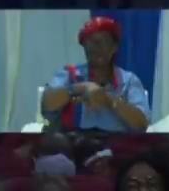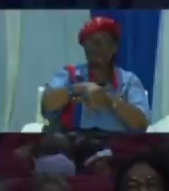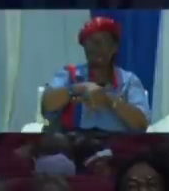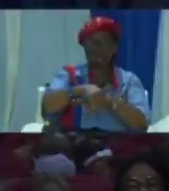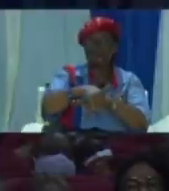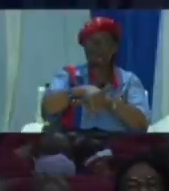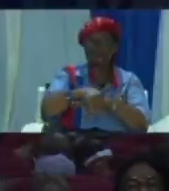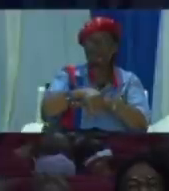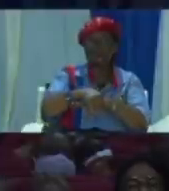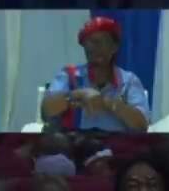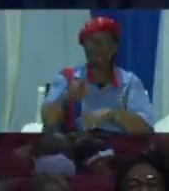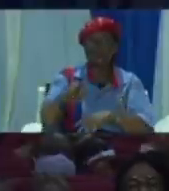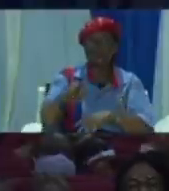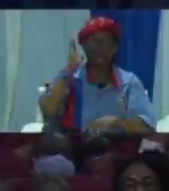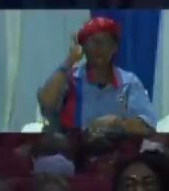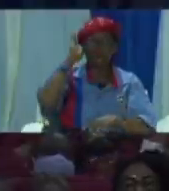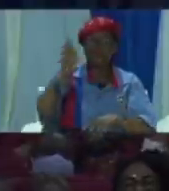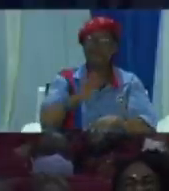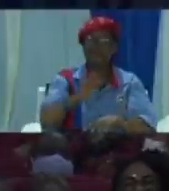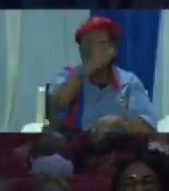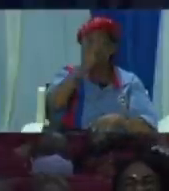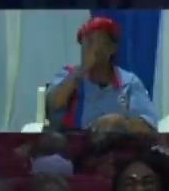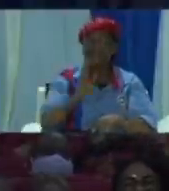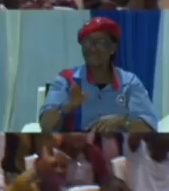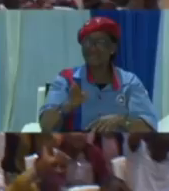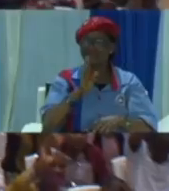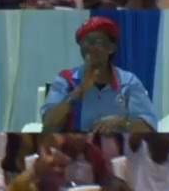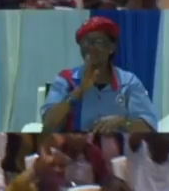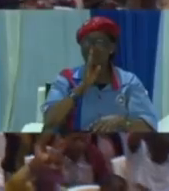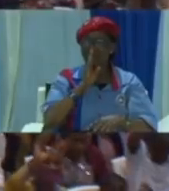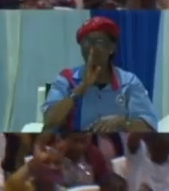you will never fail another exam.